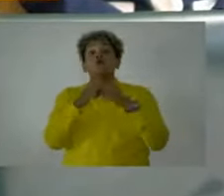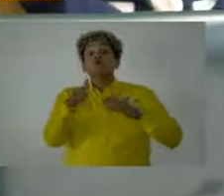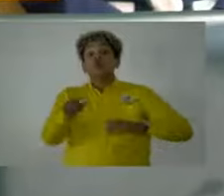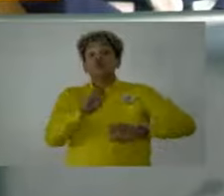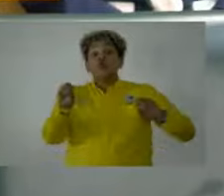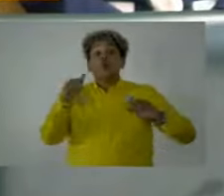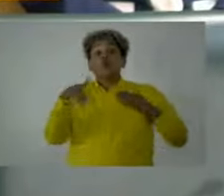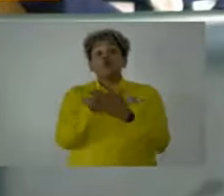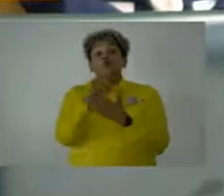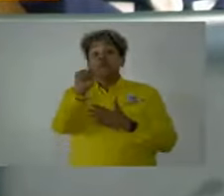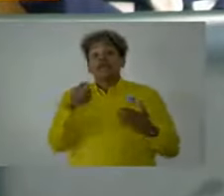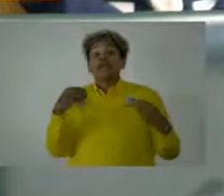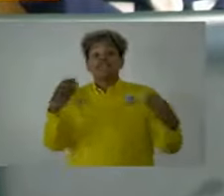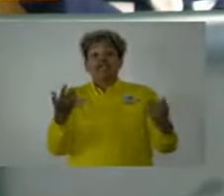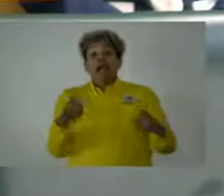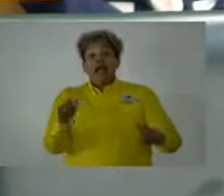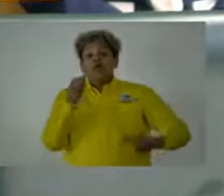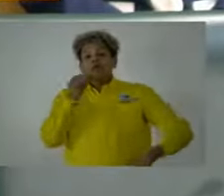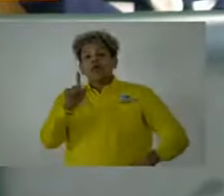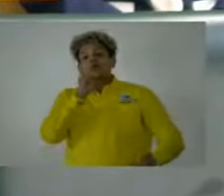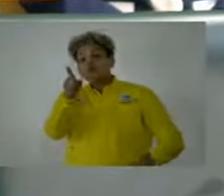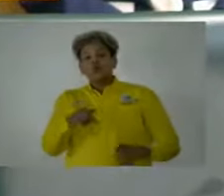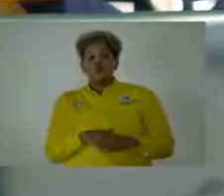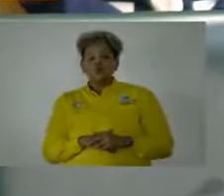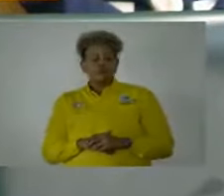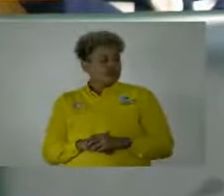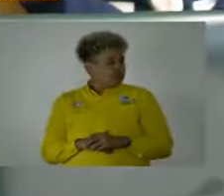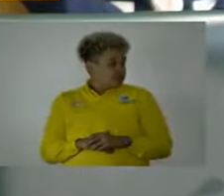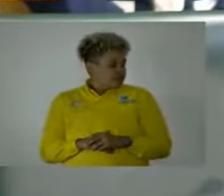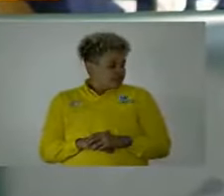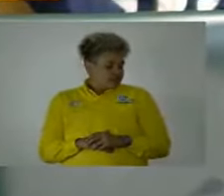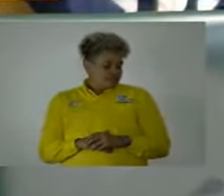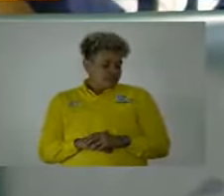no new taxes, Sankey. It is irrelevant.